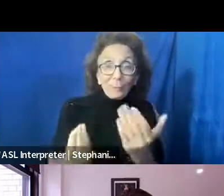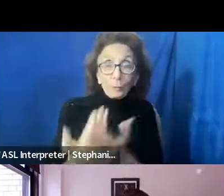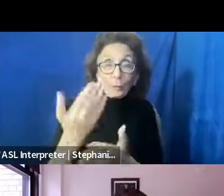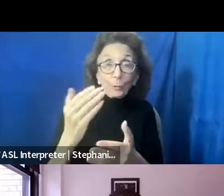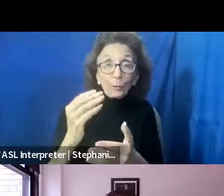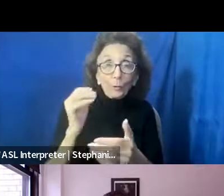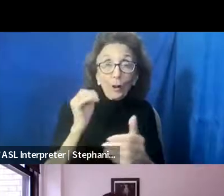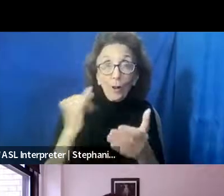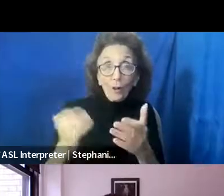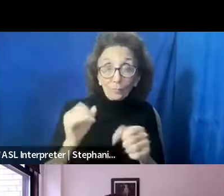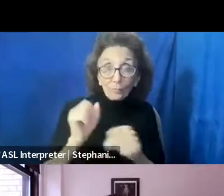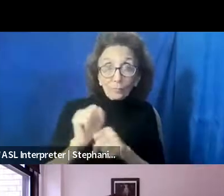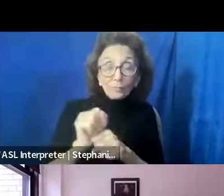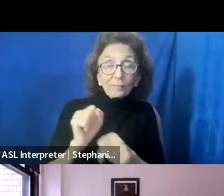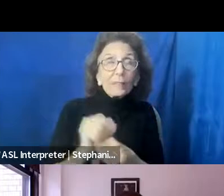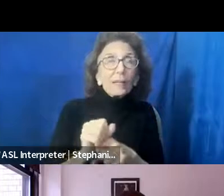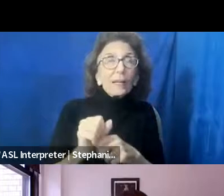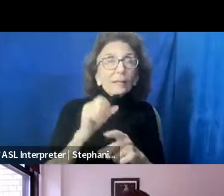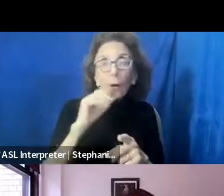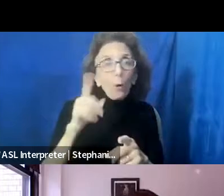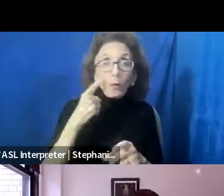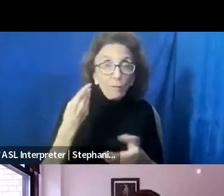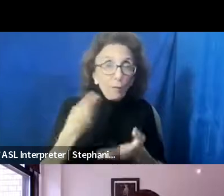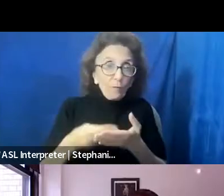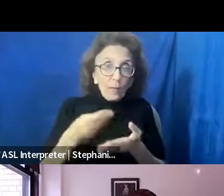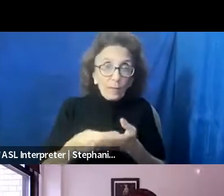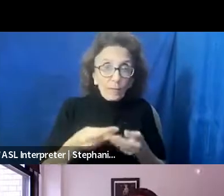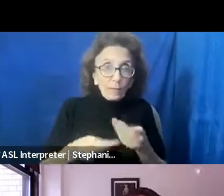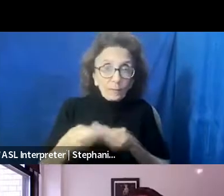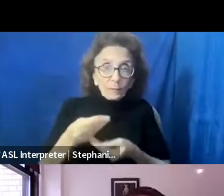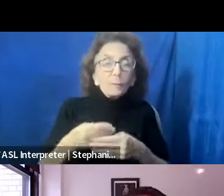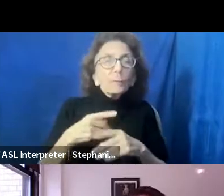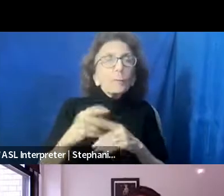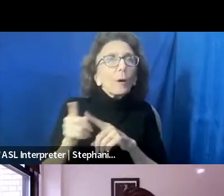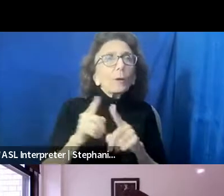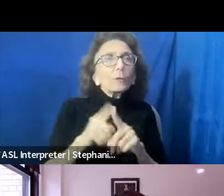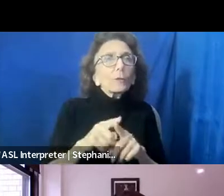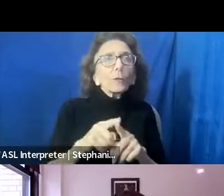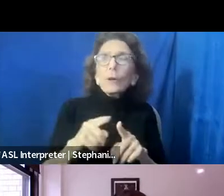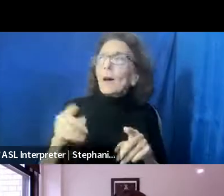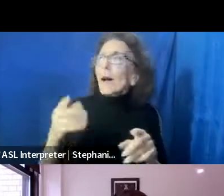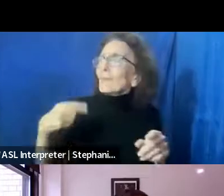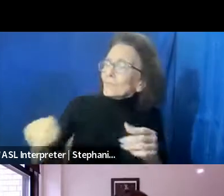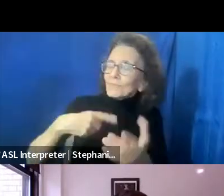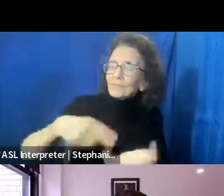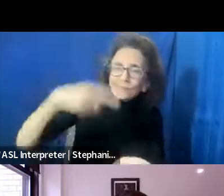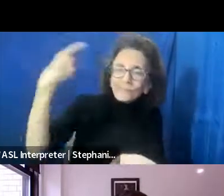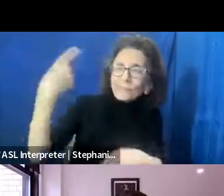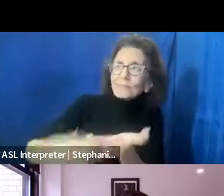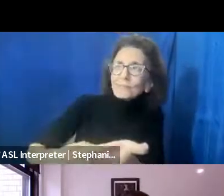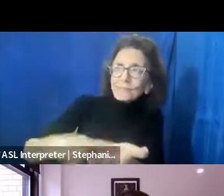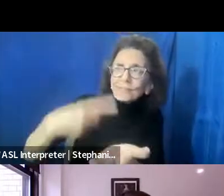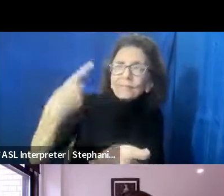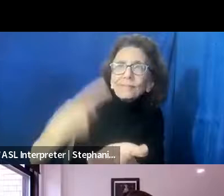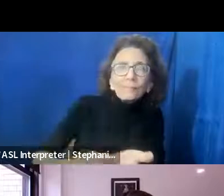fiscal consideration, but sort of having deeper, more thoughtful development processes for the